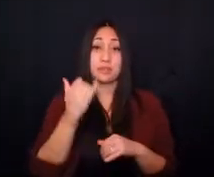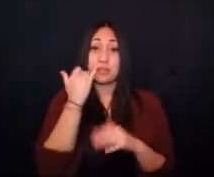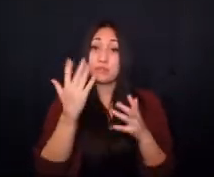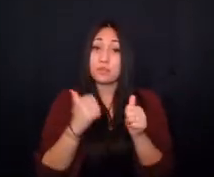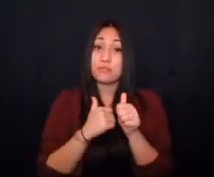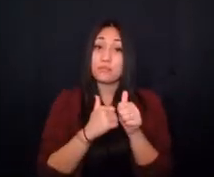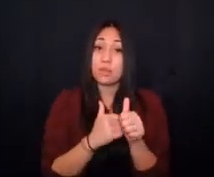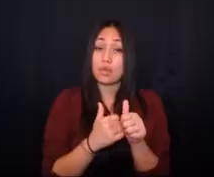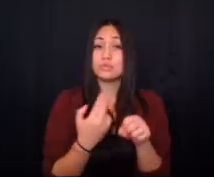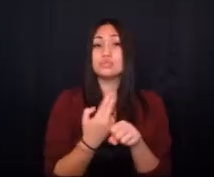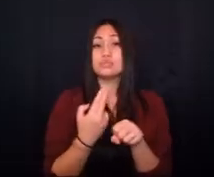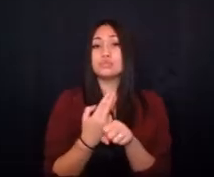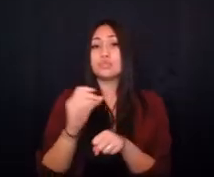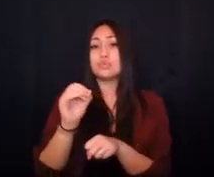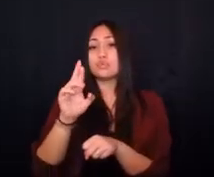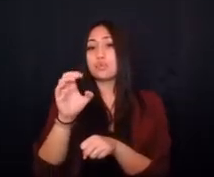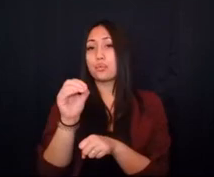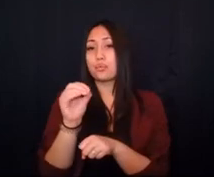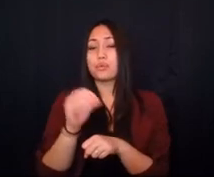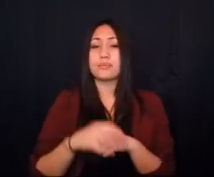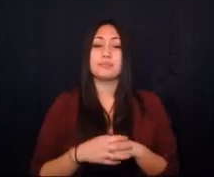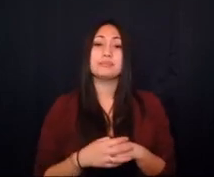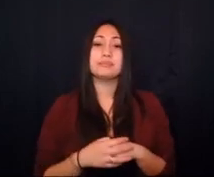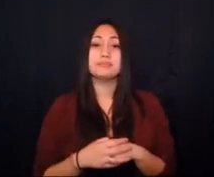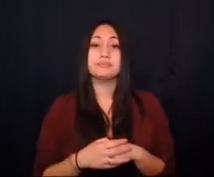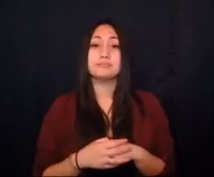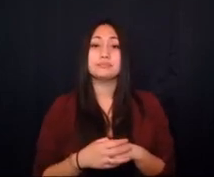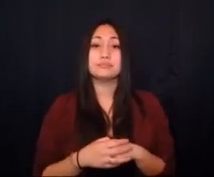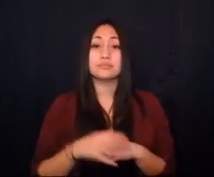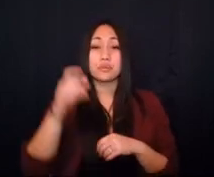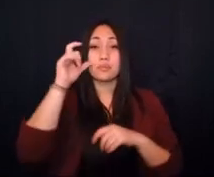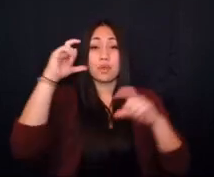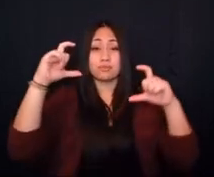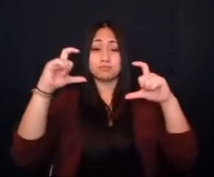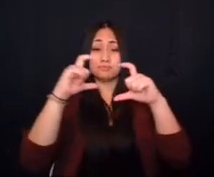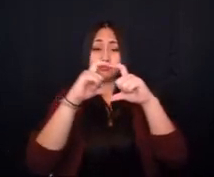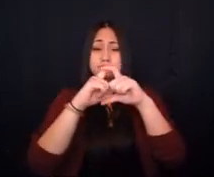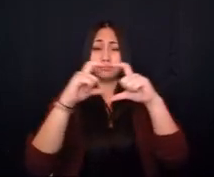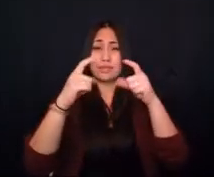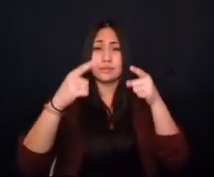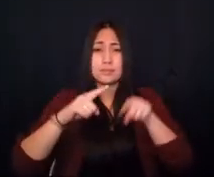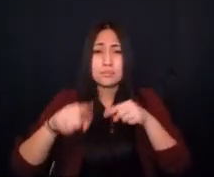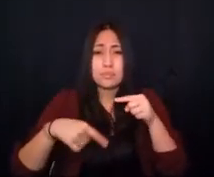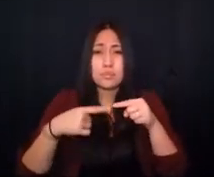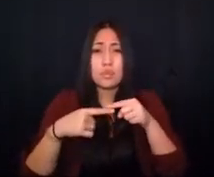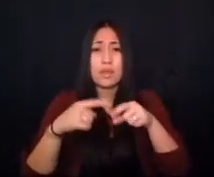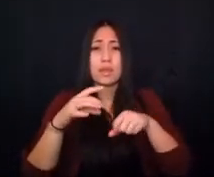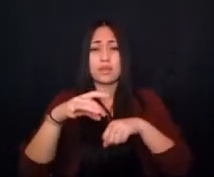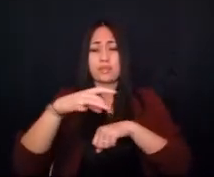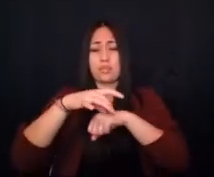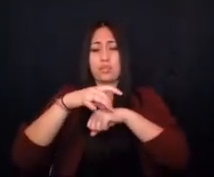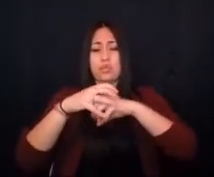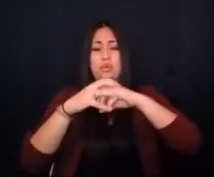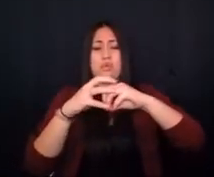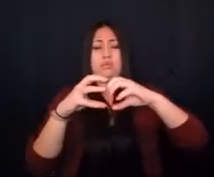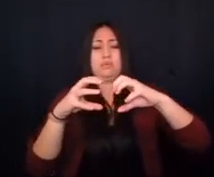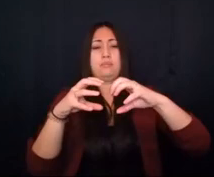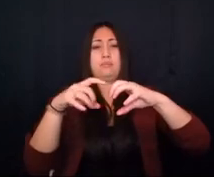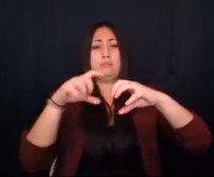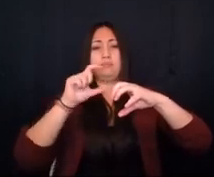pack of Oreos. Moon phases happen during the moon's orbit around the Earth, which usually takes around 28